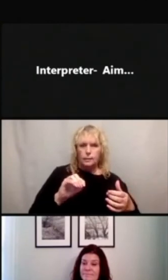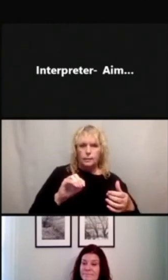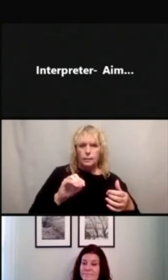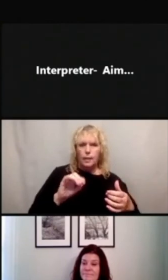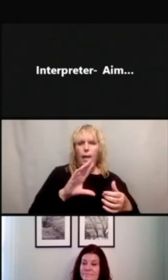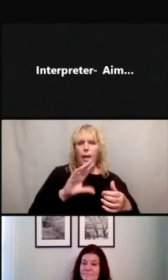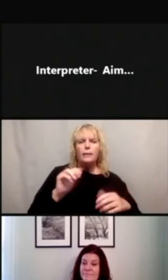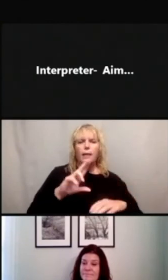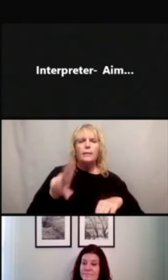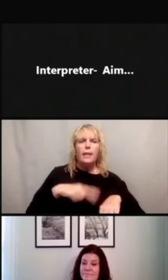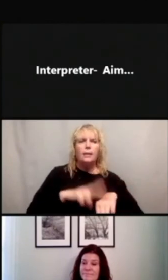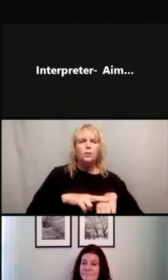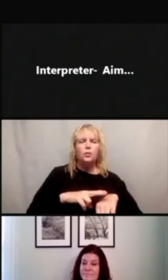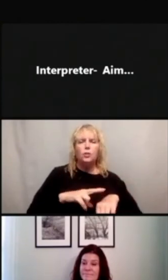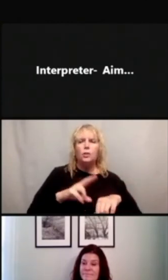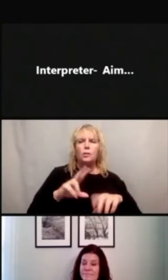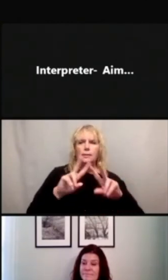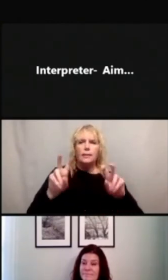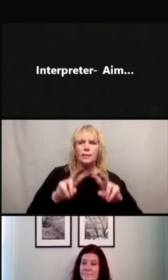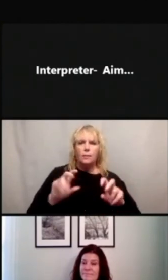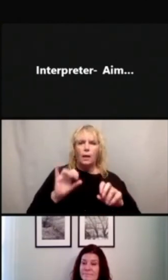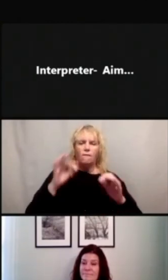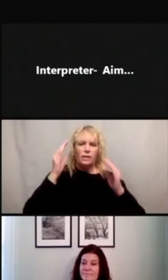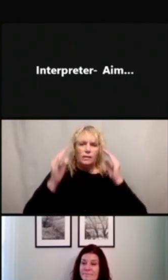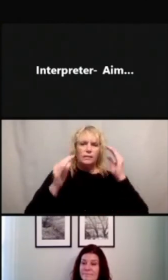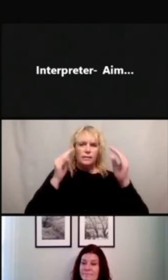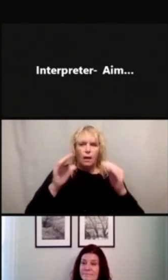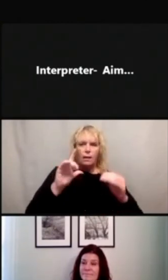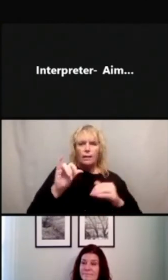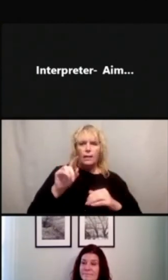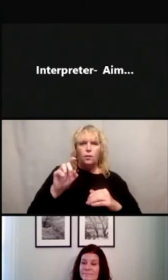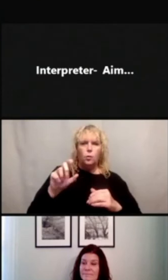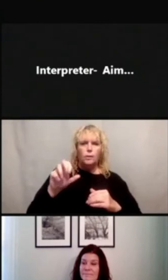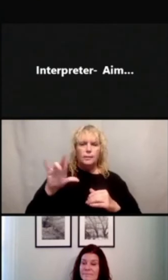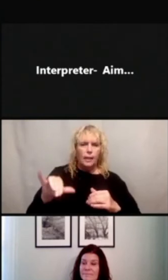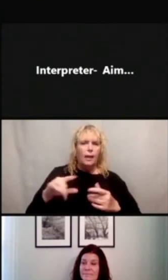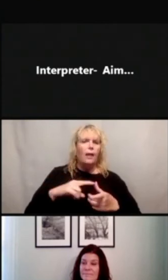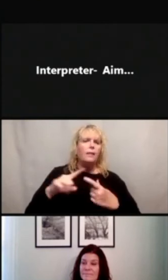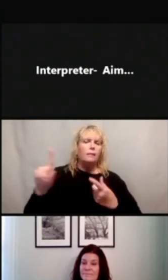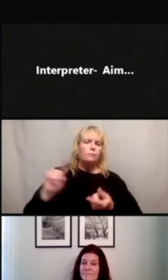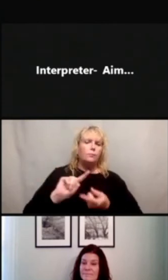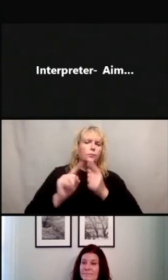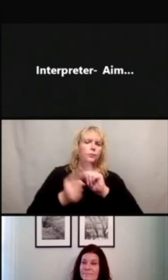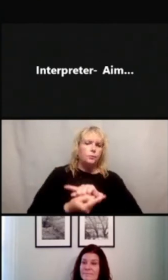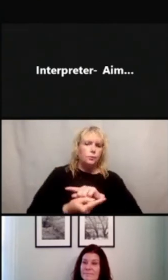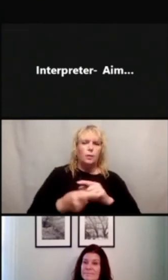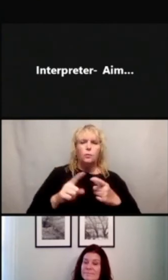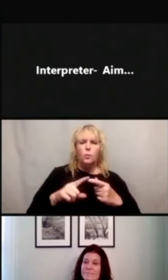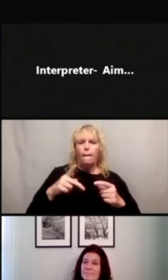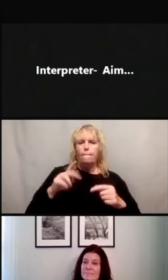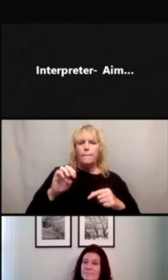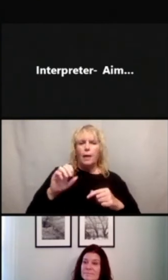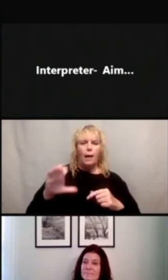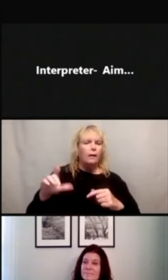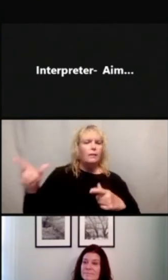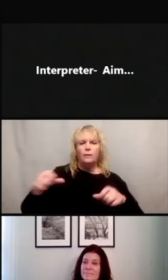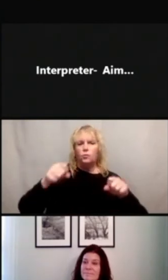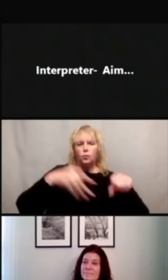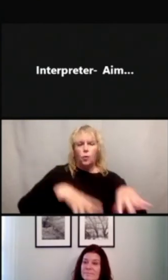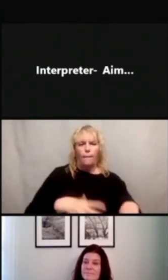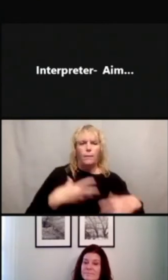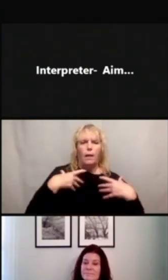National Assessment of Adult Literacy, and then it became sort of morphed into what was called a PIAC study, they dropped the health literacy component.